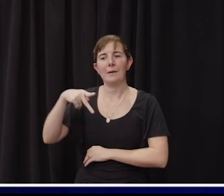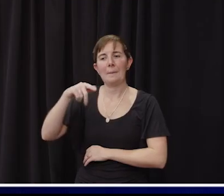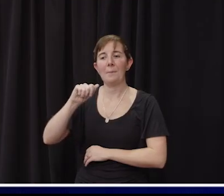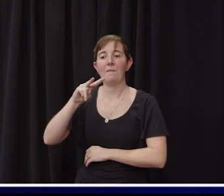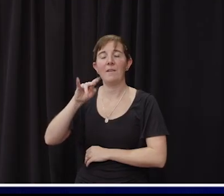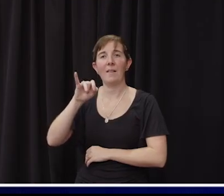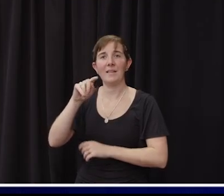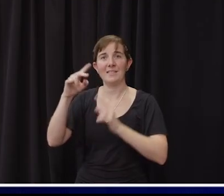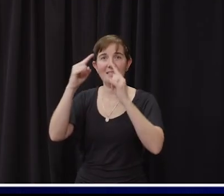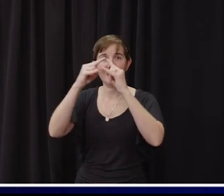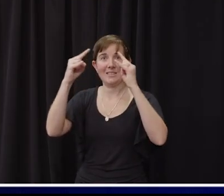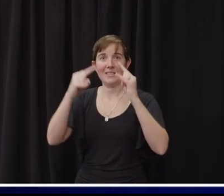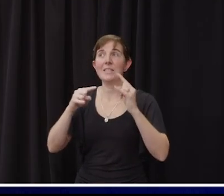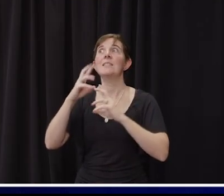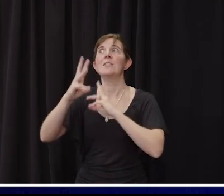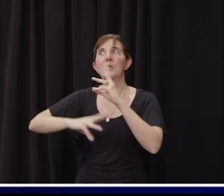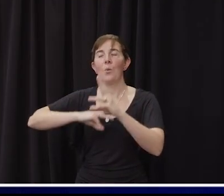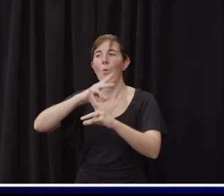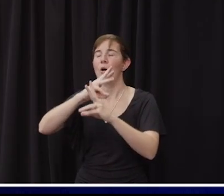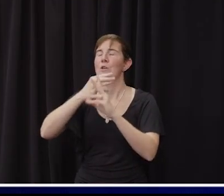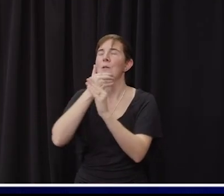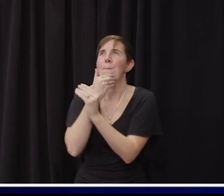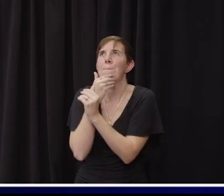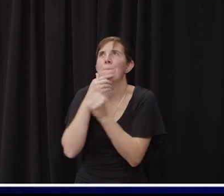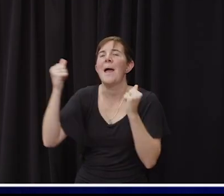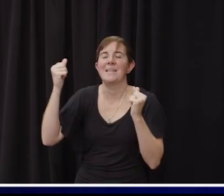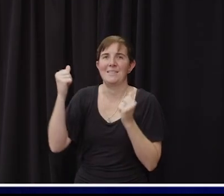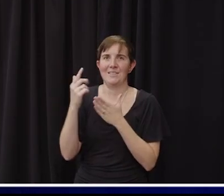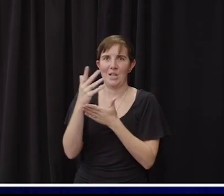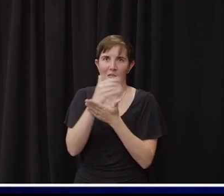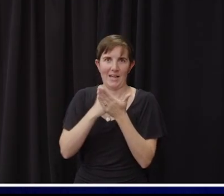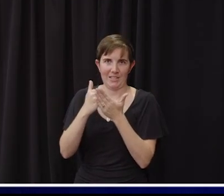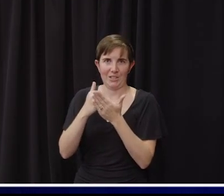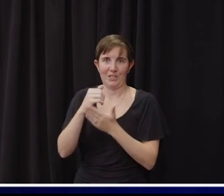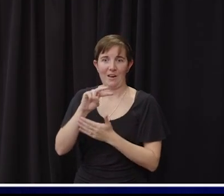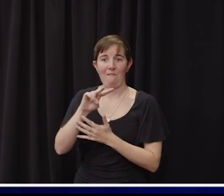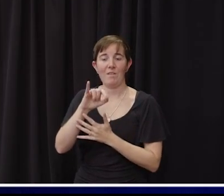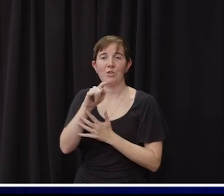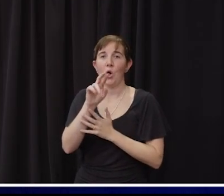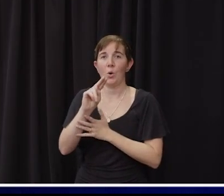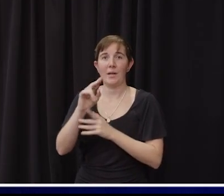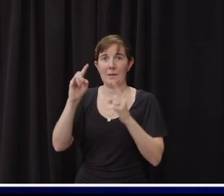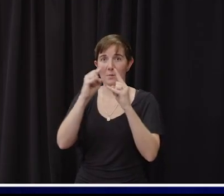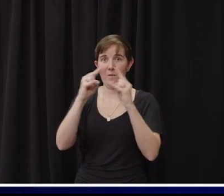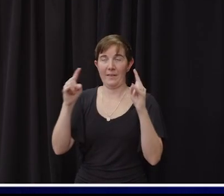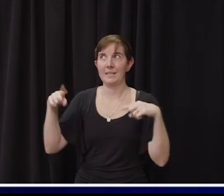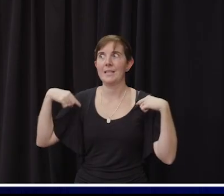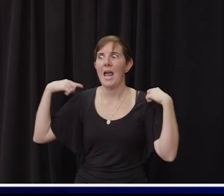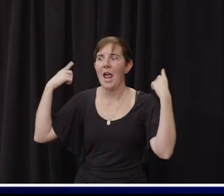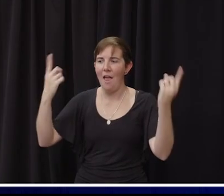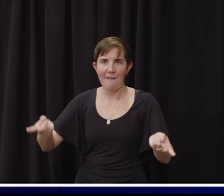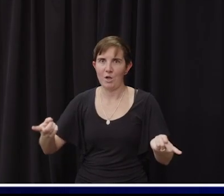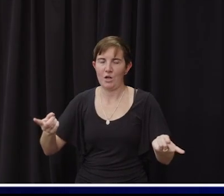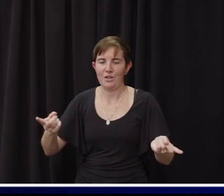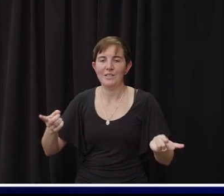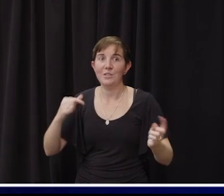It is the world's greatest collection of Victorian pavilions anywhere in the world. So if you haven't been, you should check them